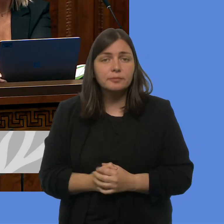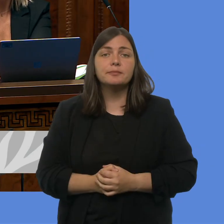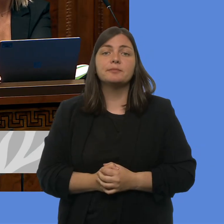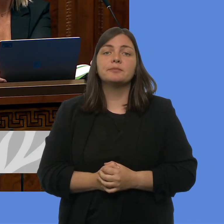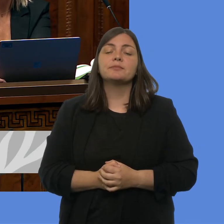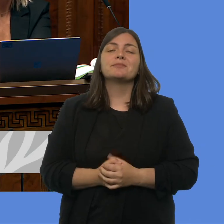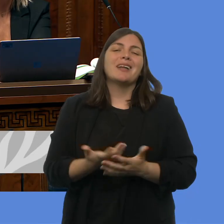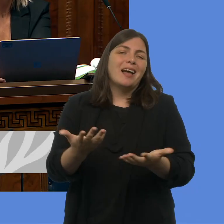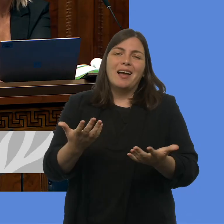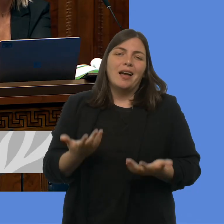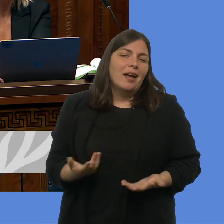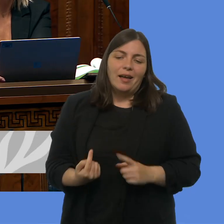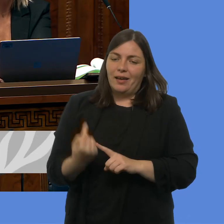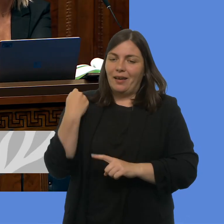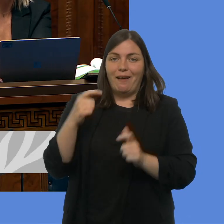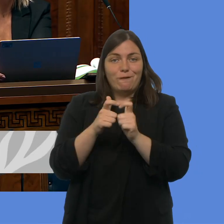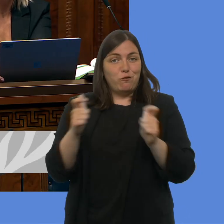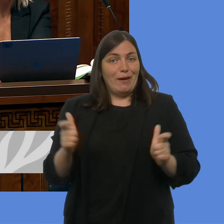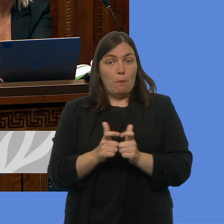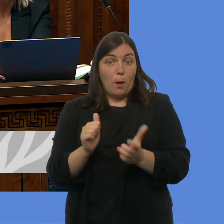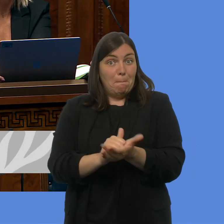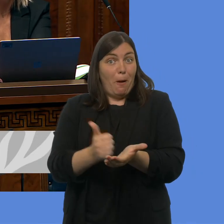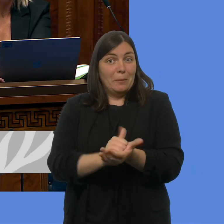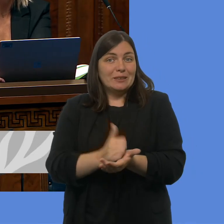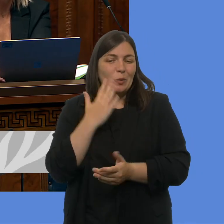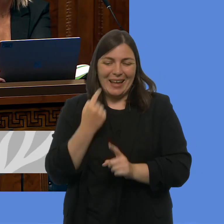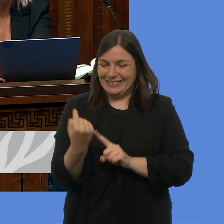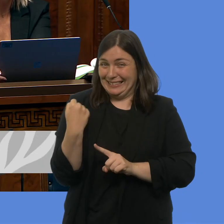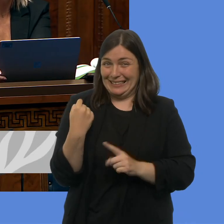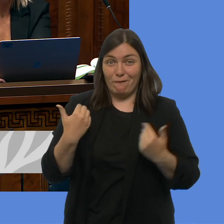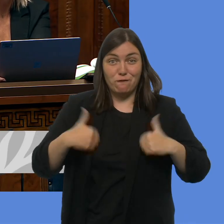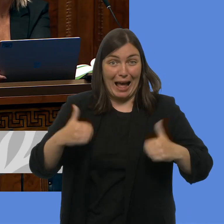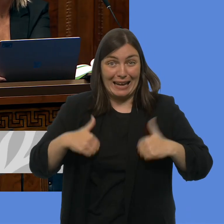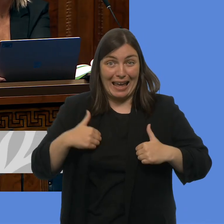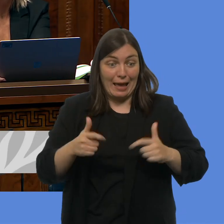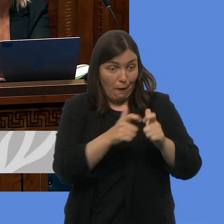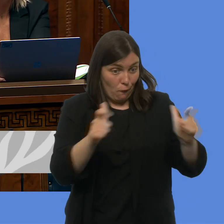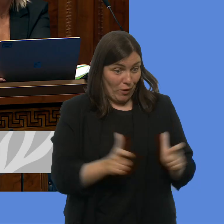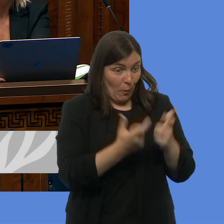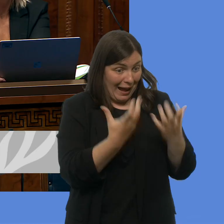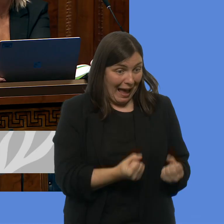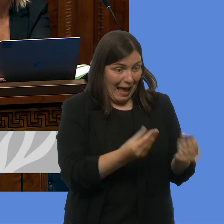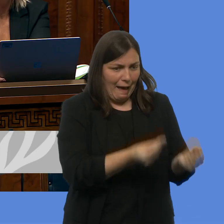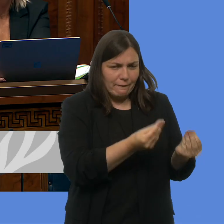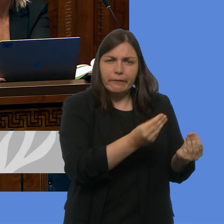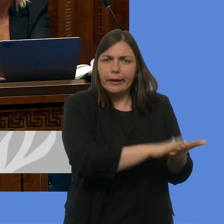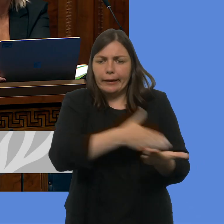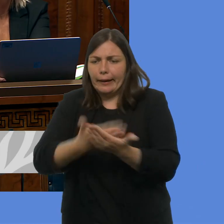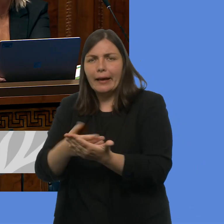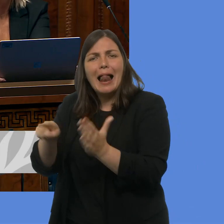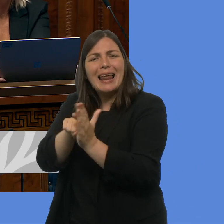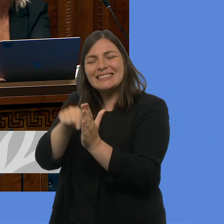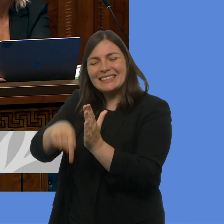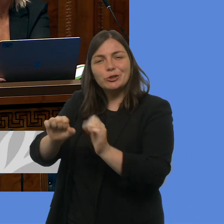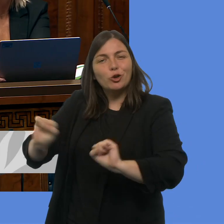just been published on Friday, we don't understand what the legislative text yet looks like, so I think we need to understand that, and then of course there'll be a role in terms of the Victims